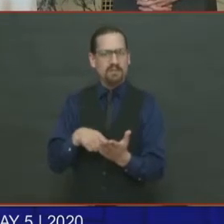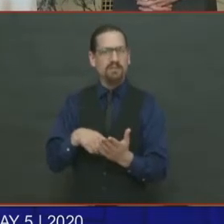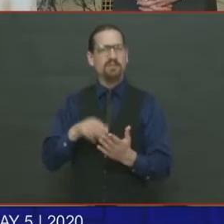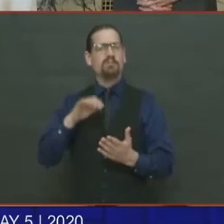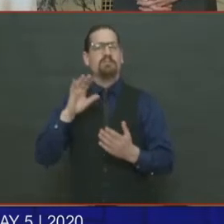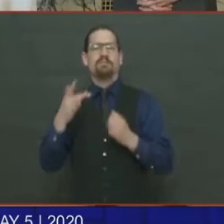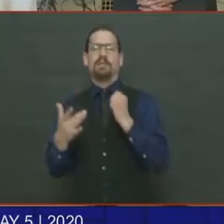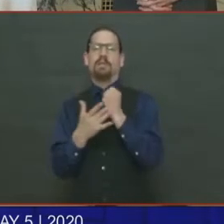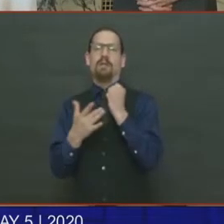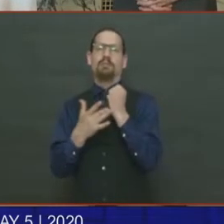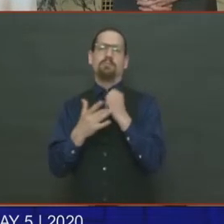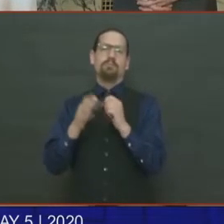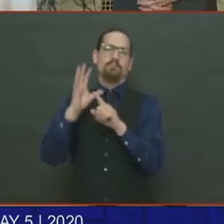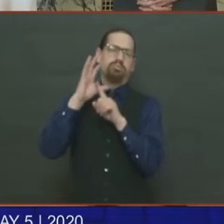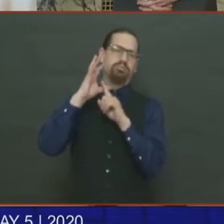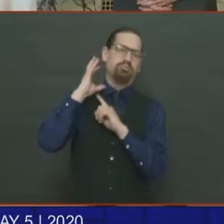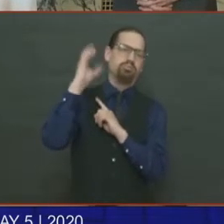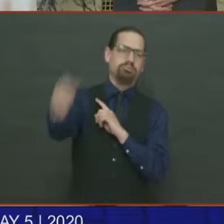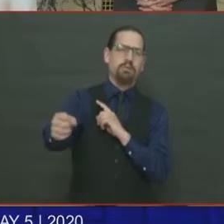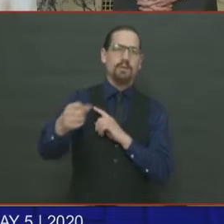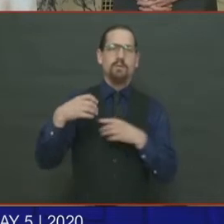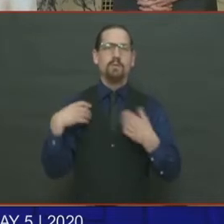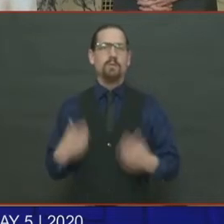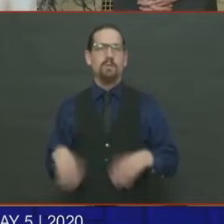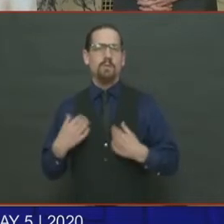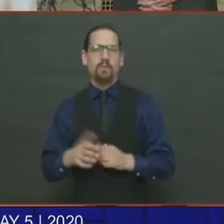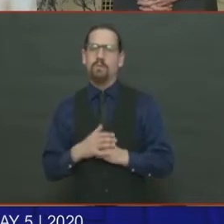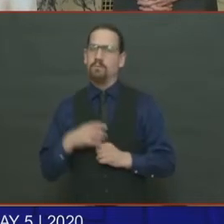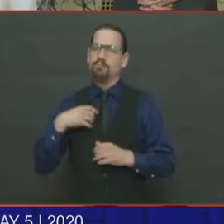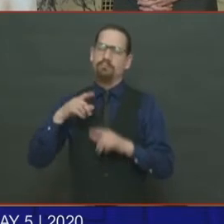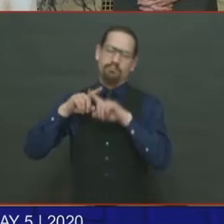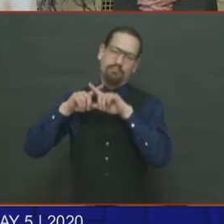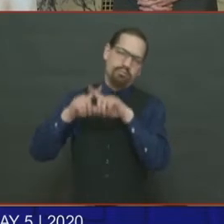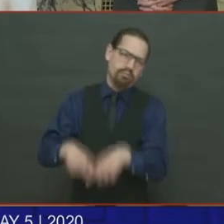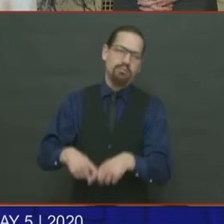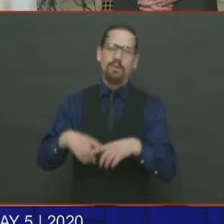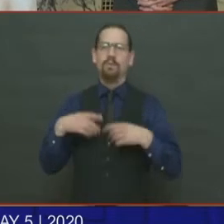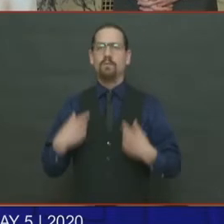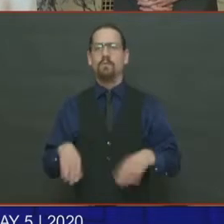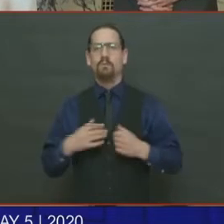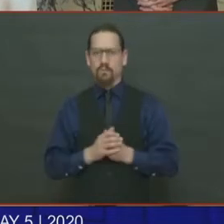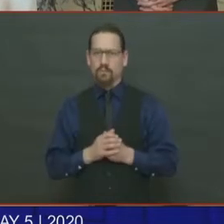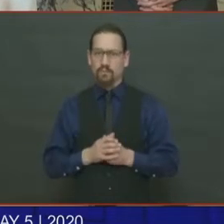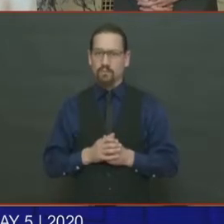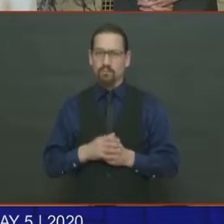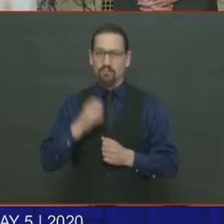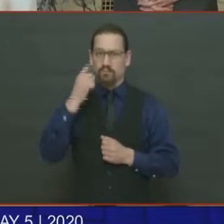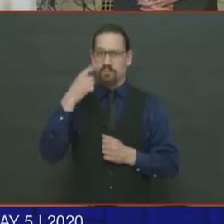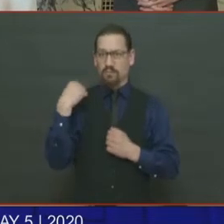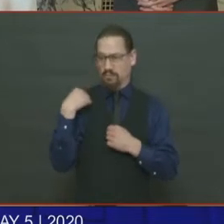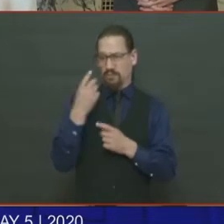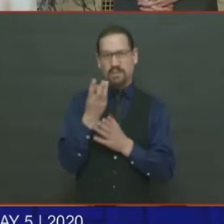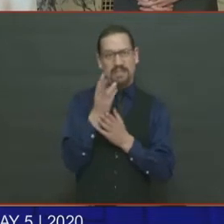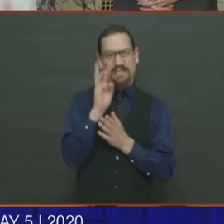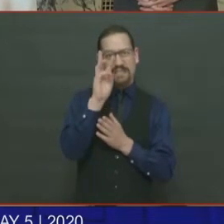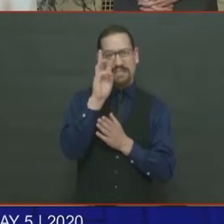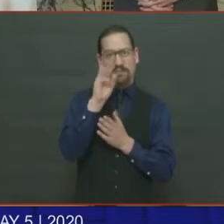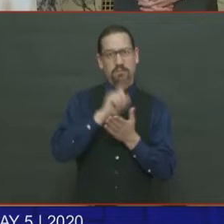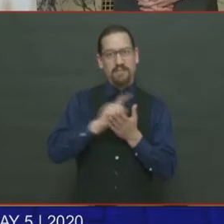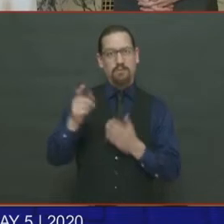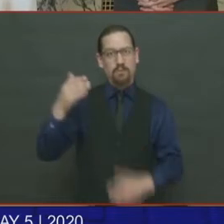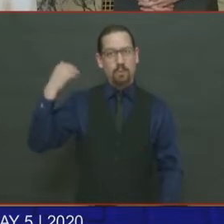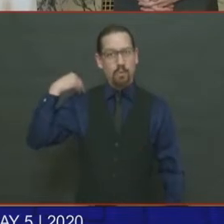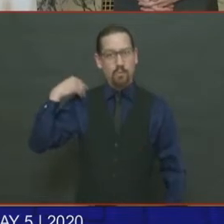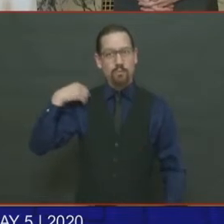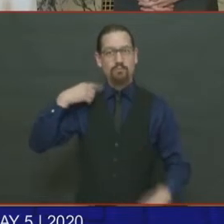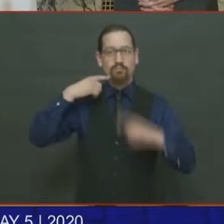the beginning. To that point, about 6 weeks ago, we started a partnership with a company called